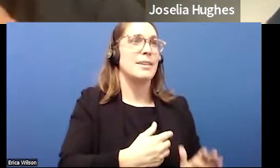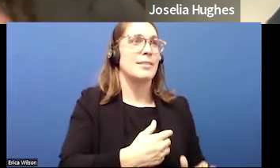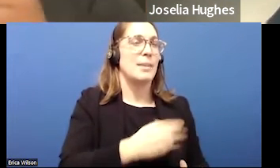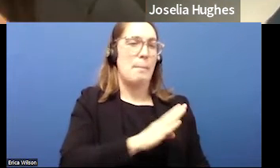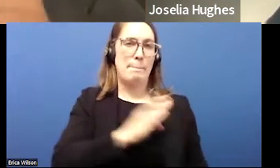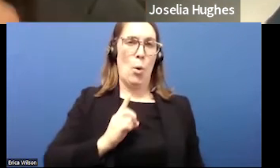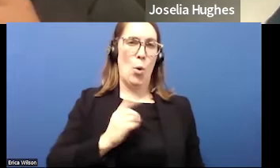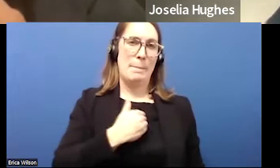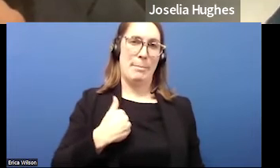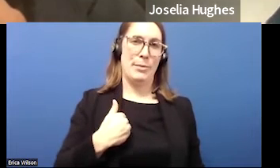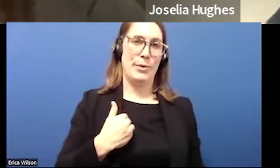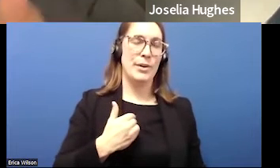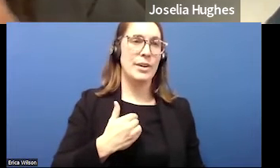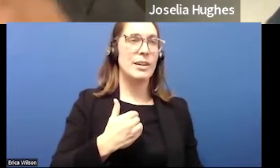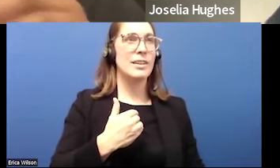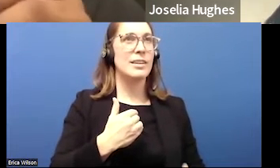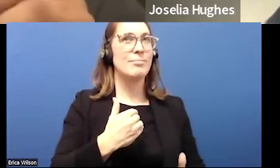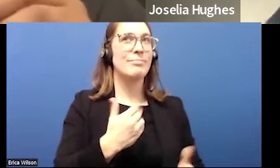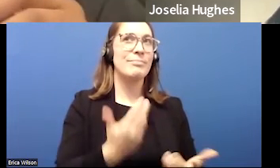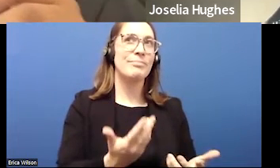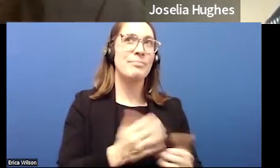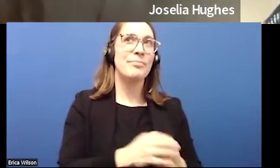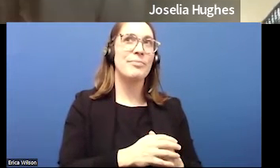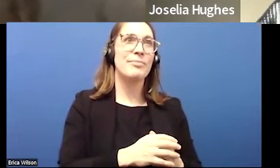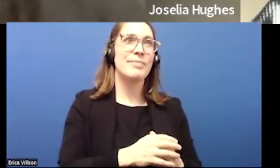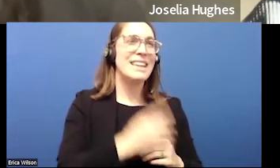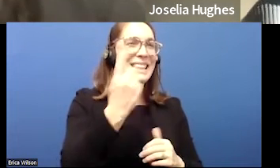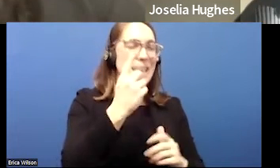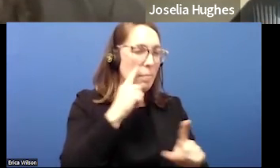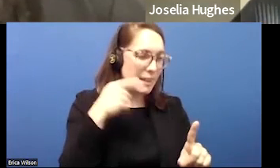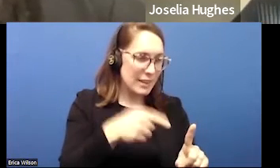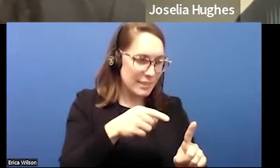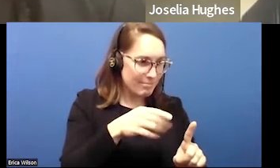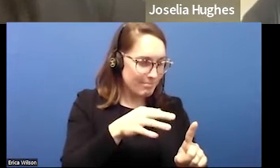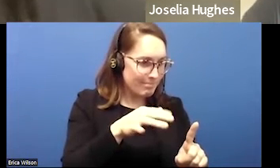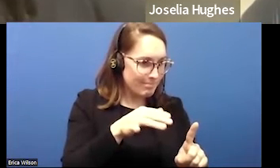Yeah, I just think there's something about like tracking where